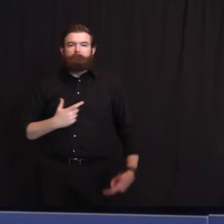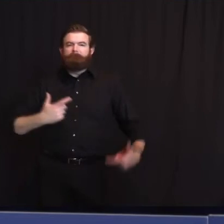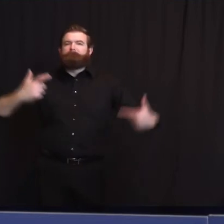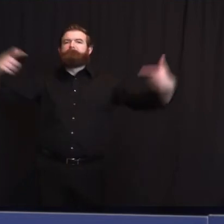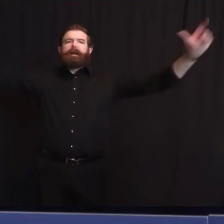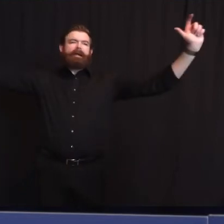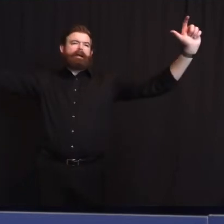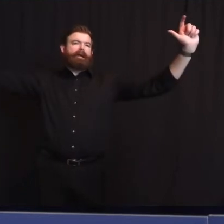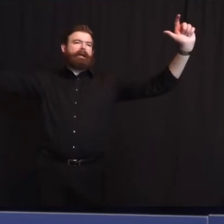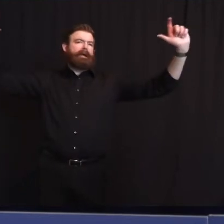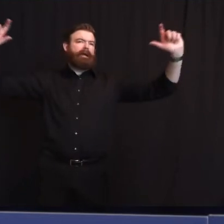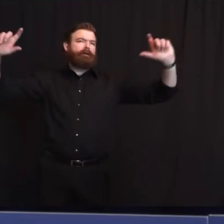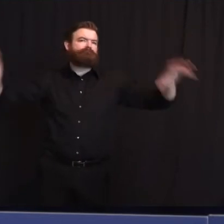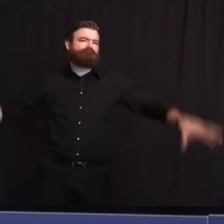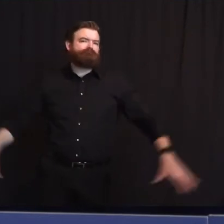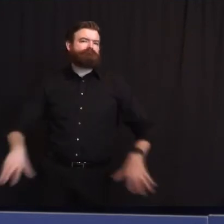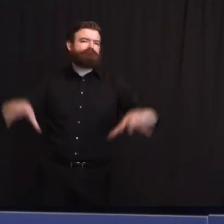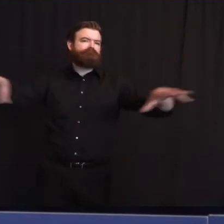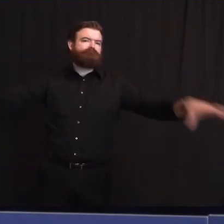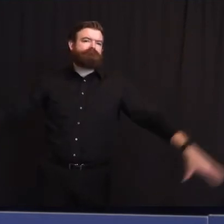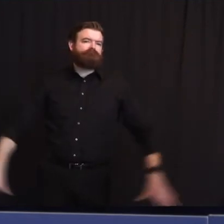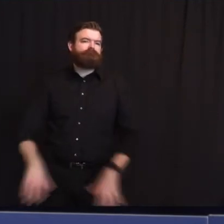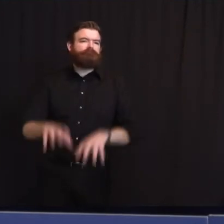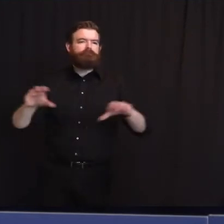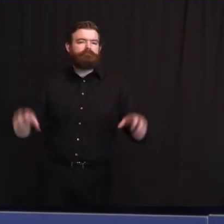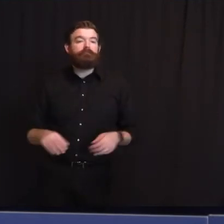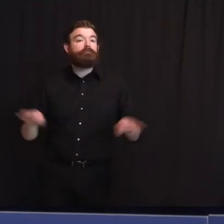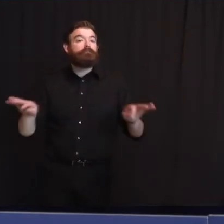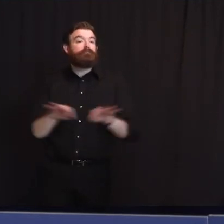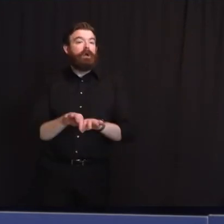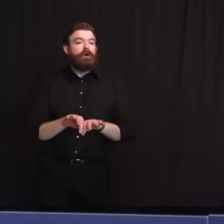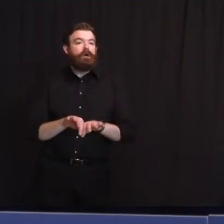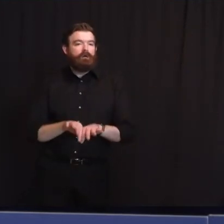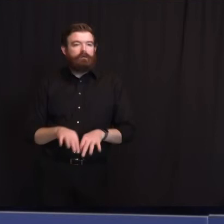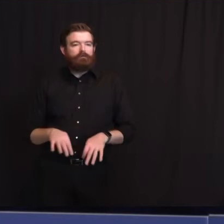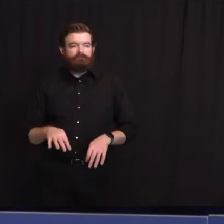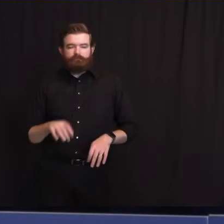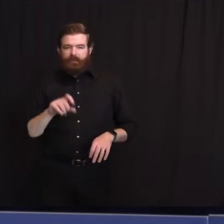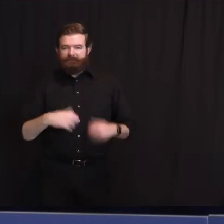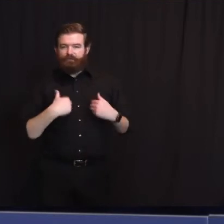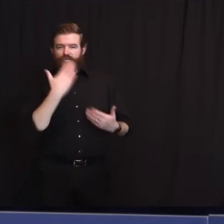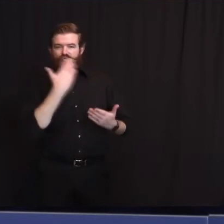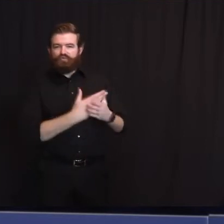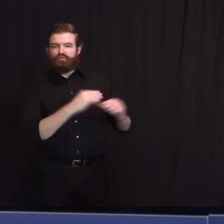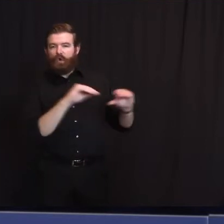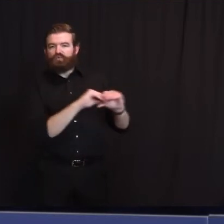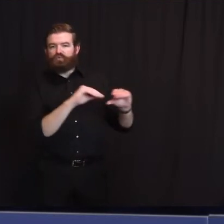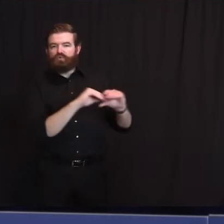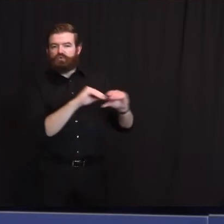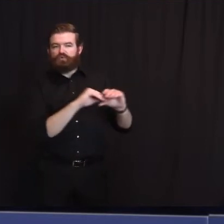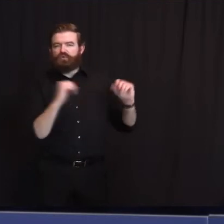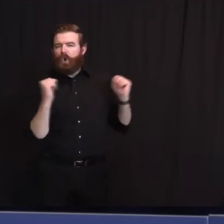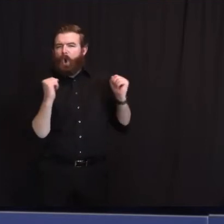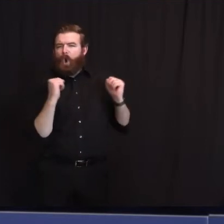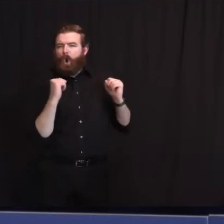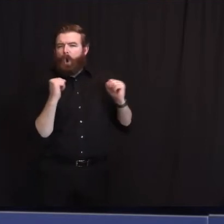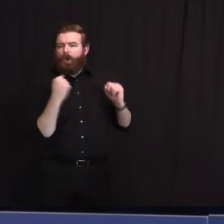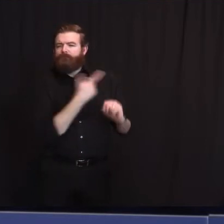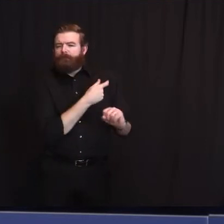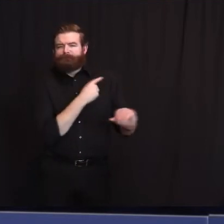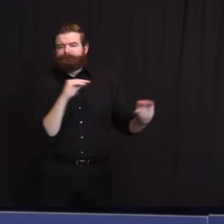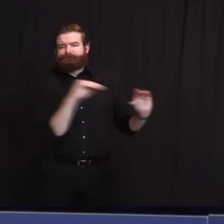storage requirements of vaccines, appointments are required at virtually all of our vaccination sites at this time. That's to